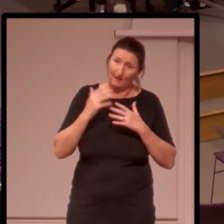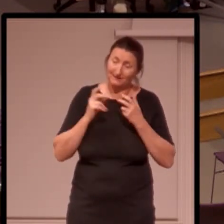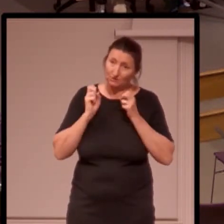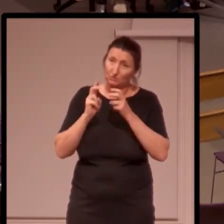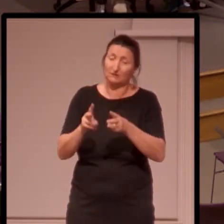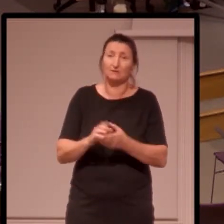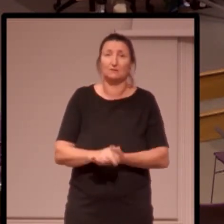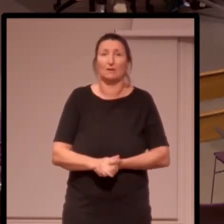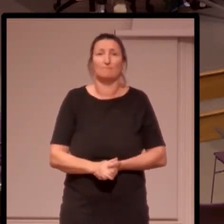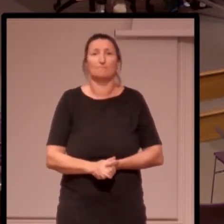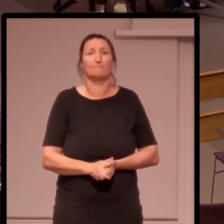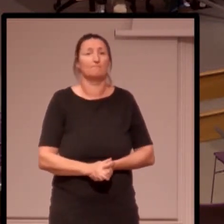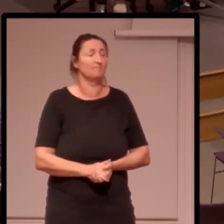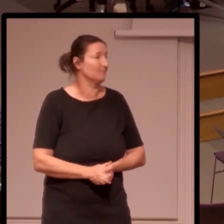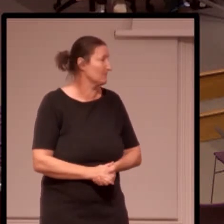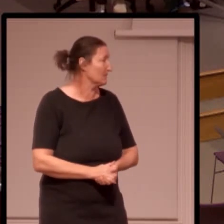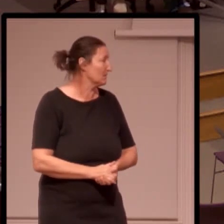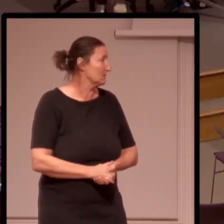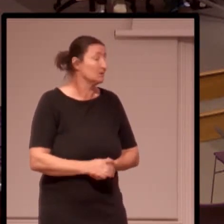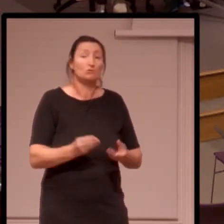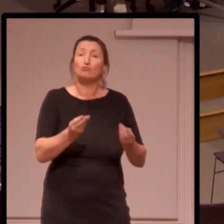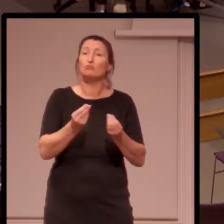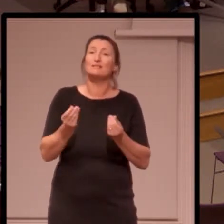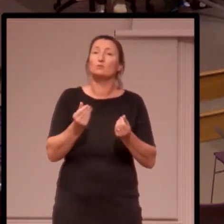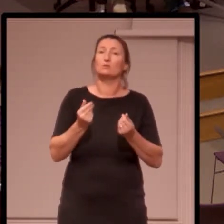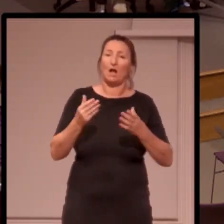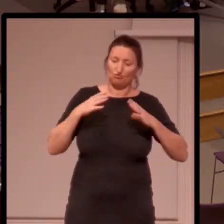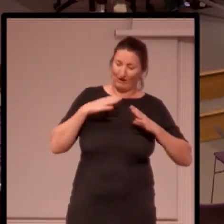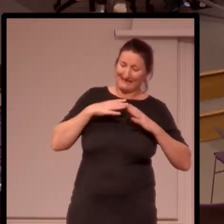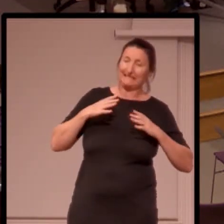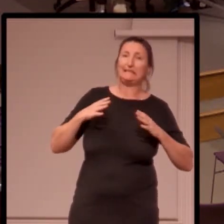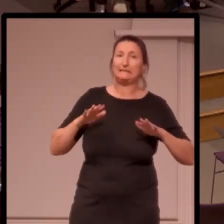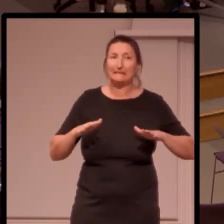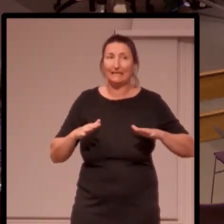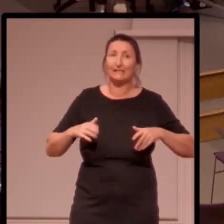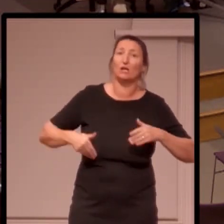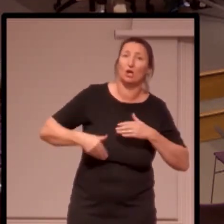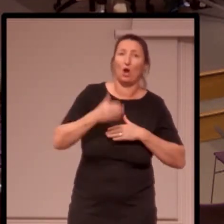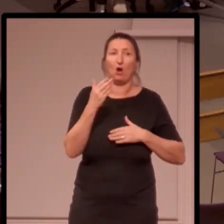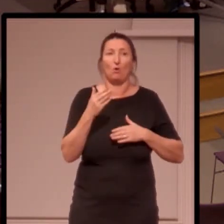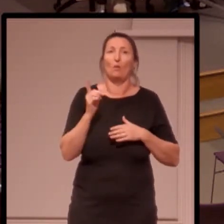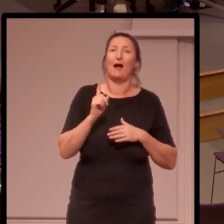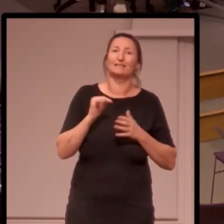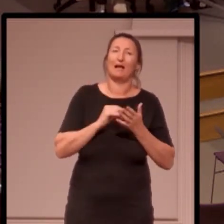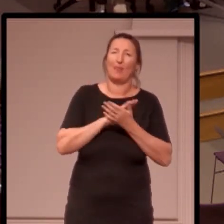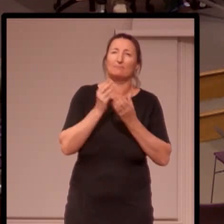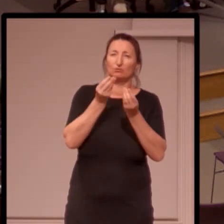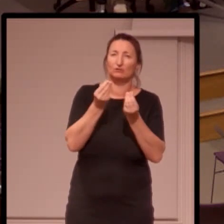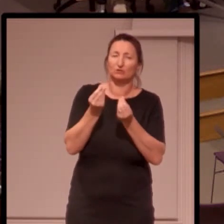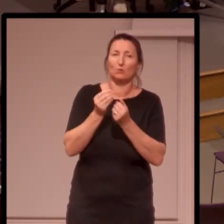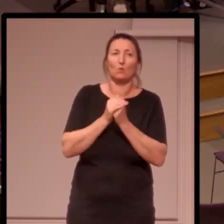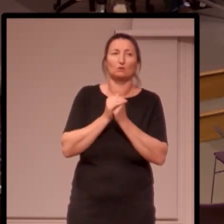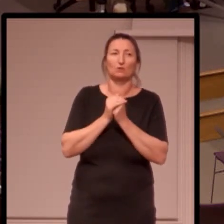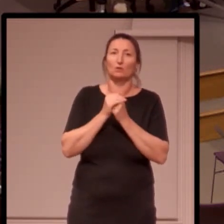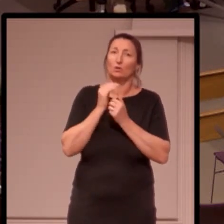system. Using resources like Ready, Steady, Go from Southampton, and, you know, thinking about how you can